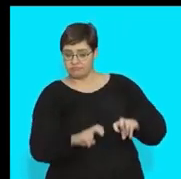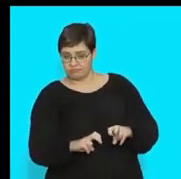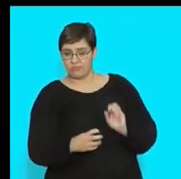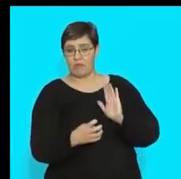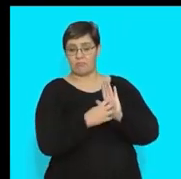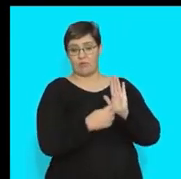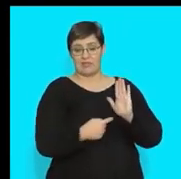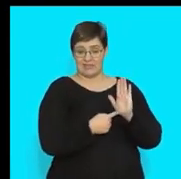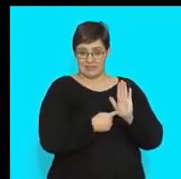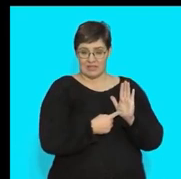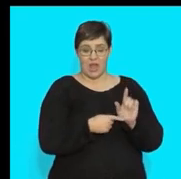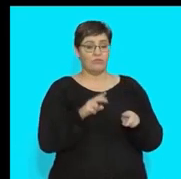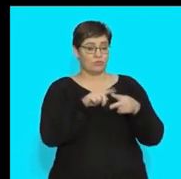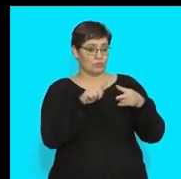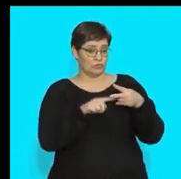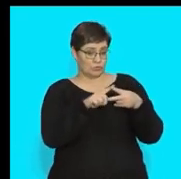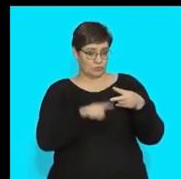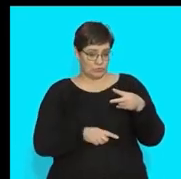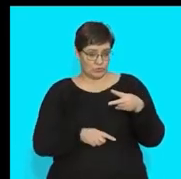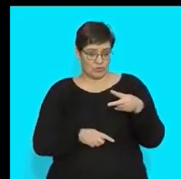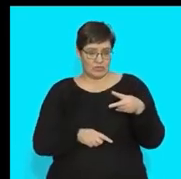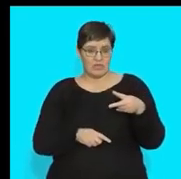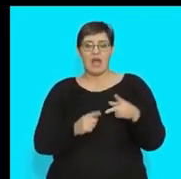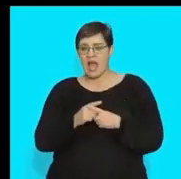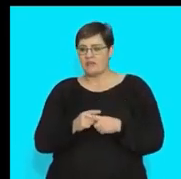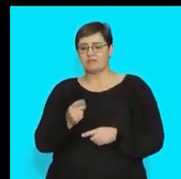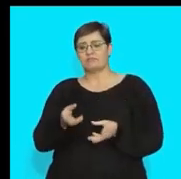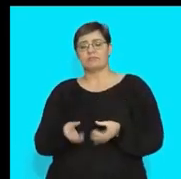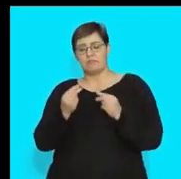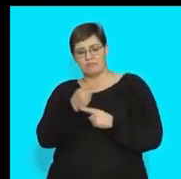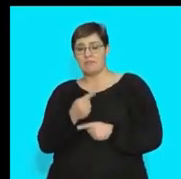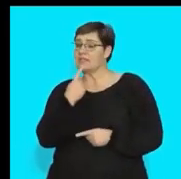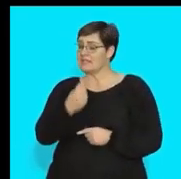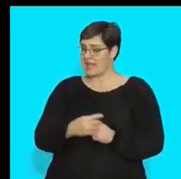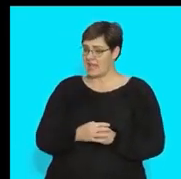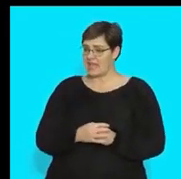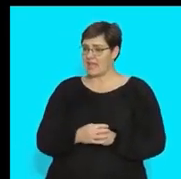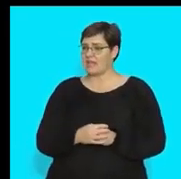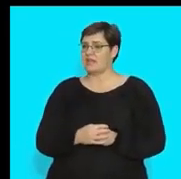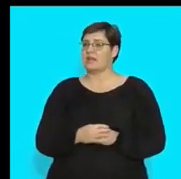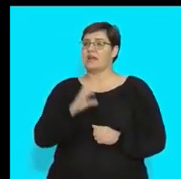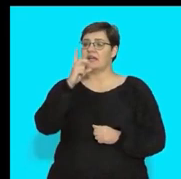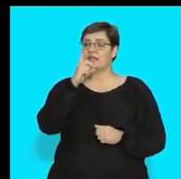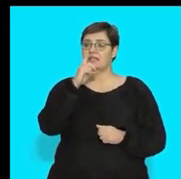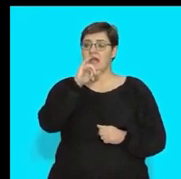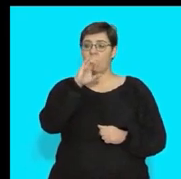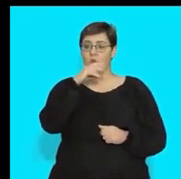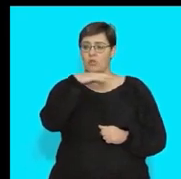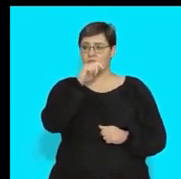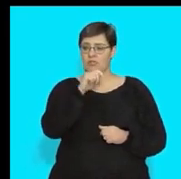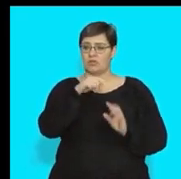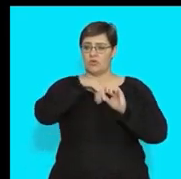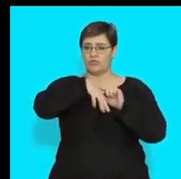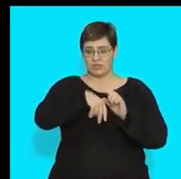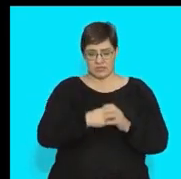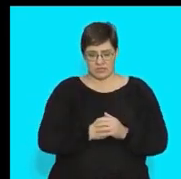the diagram below. There's two of them. They've actually given you a nice little hint here. They've said it's a dicot root, and